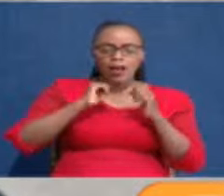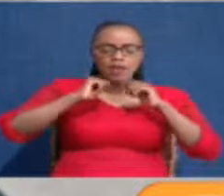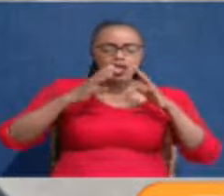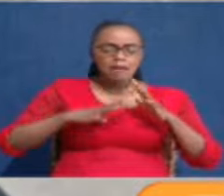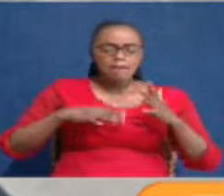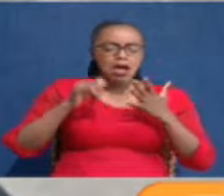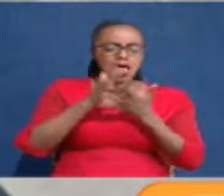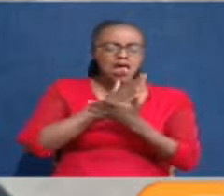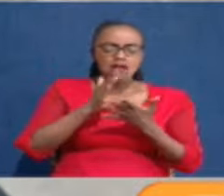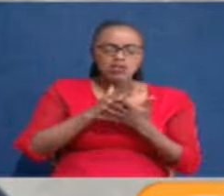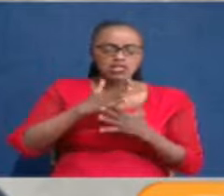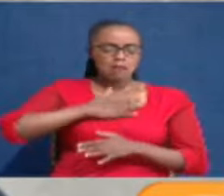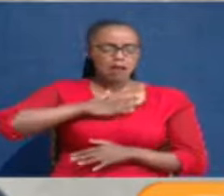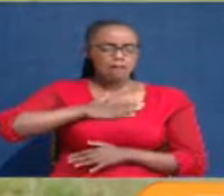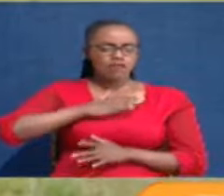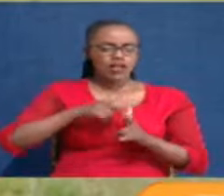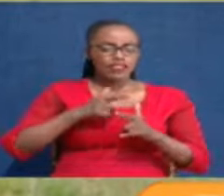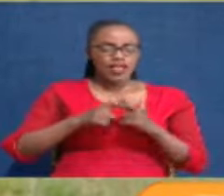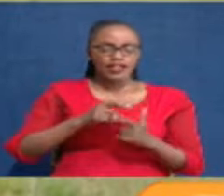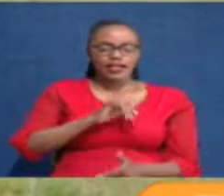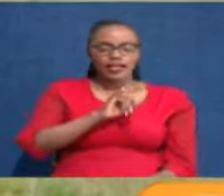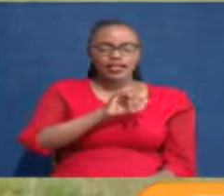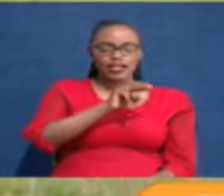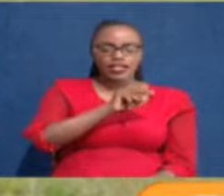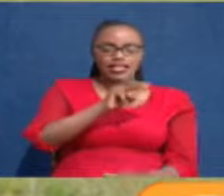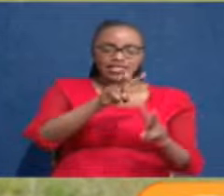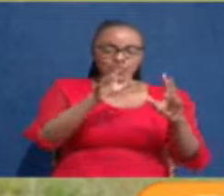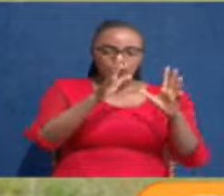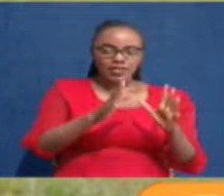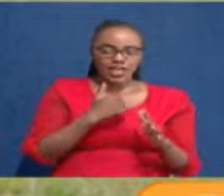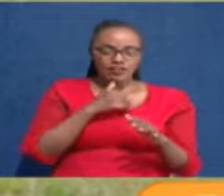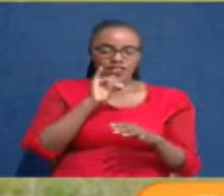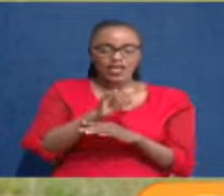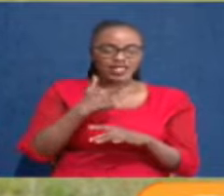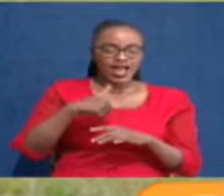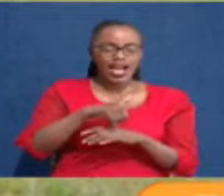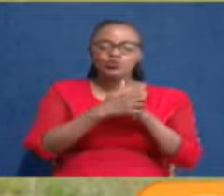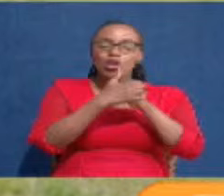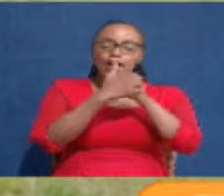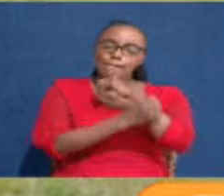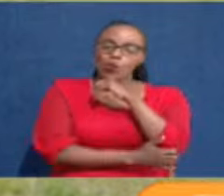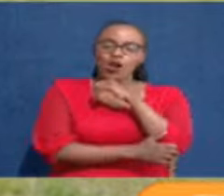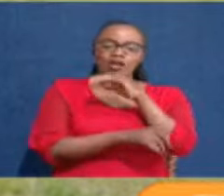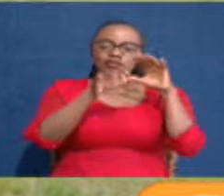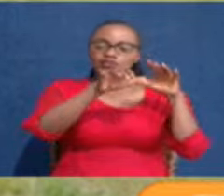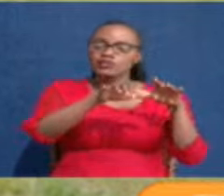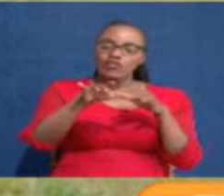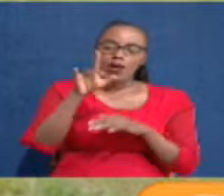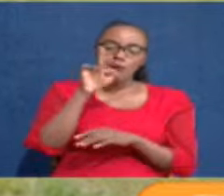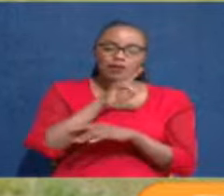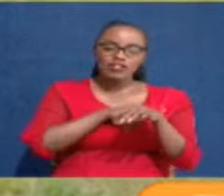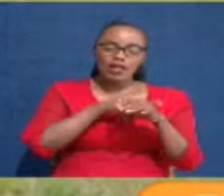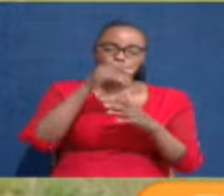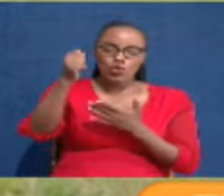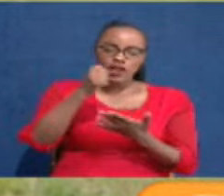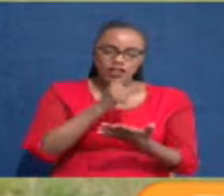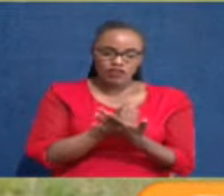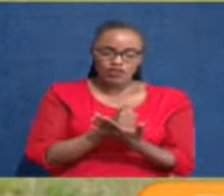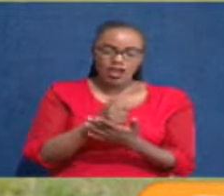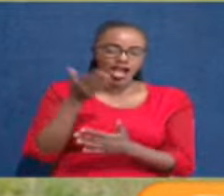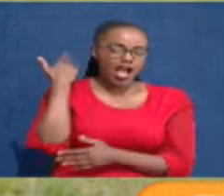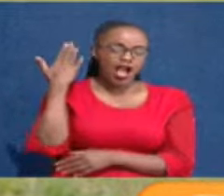zao. Inspectors and above. Officers tunaparara. Tunaparara kutosha. Niangalia uniform mtu aliajiriwa